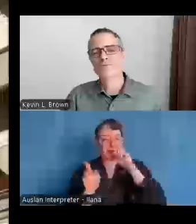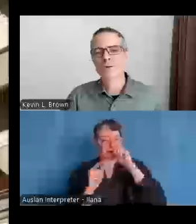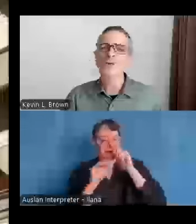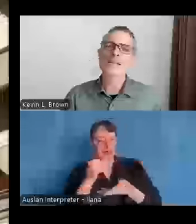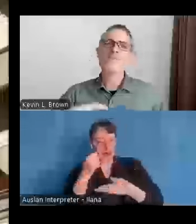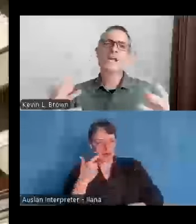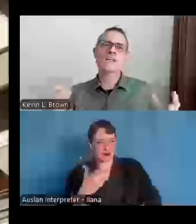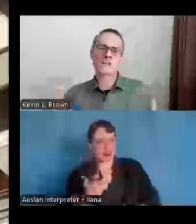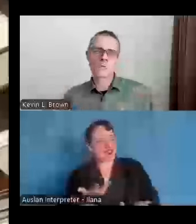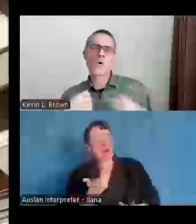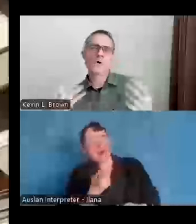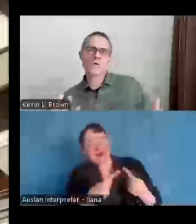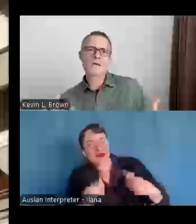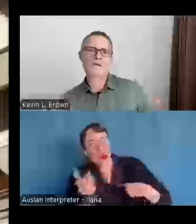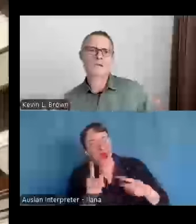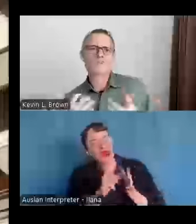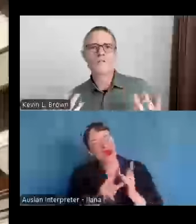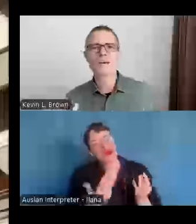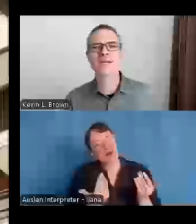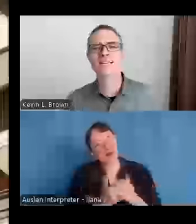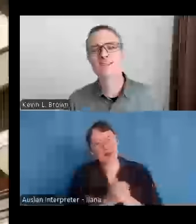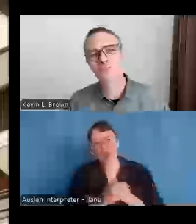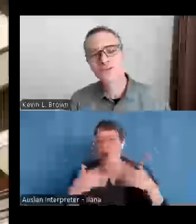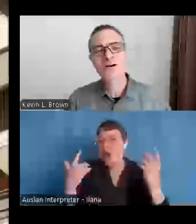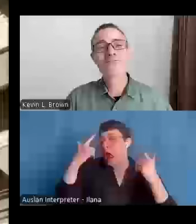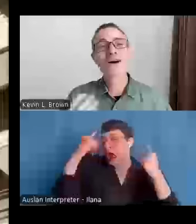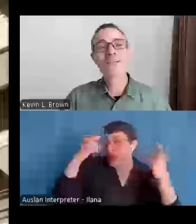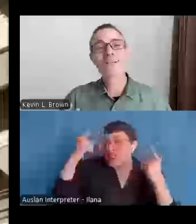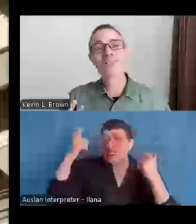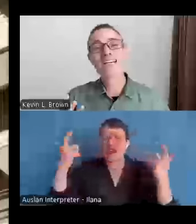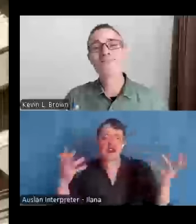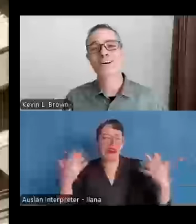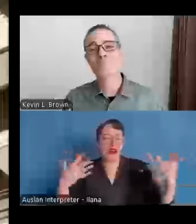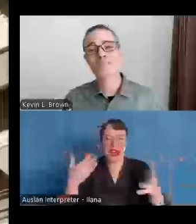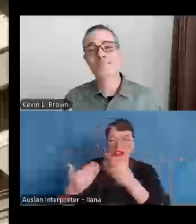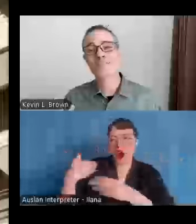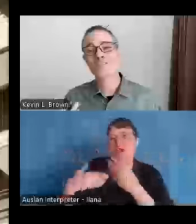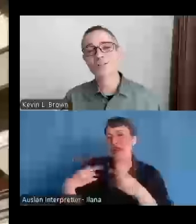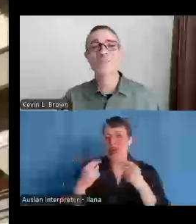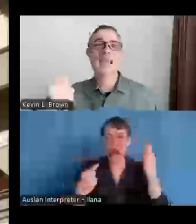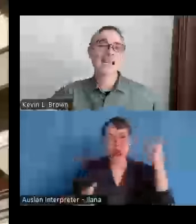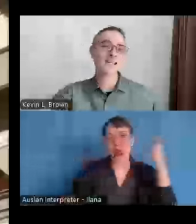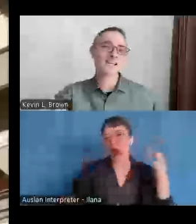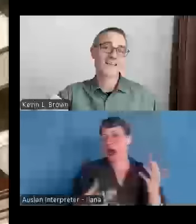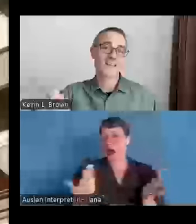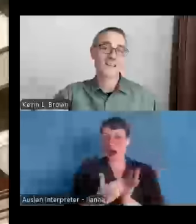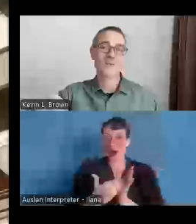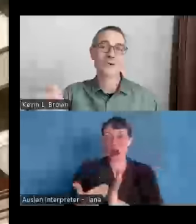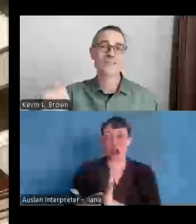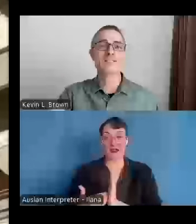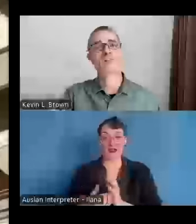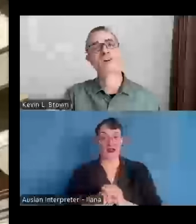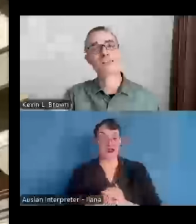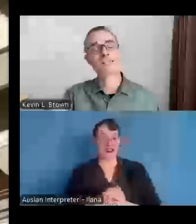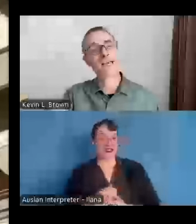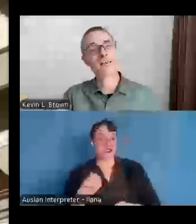they would say, well, innovative and award-winning and historic. And so finally she gave up, and she literally handed them her